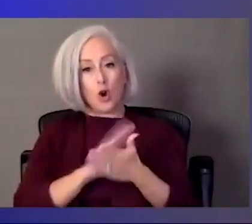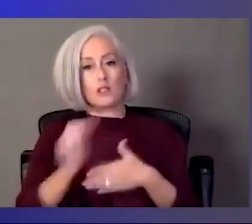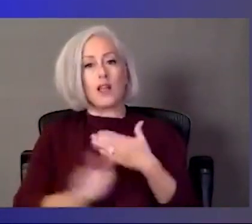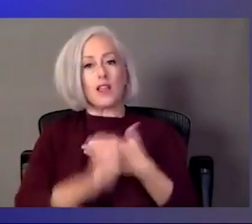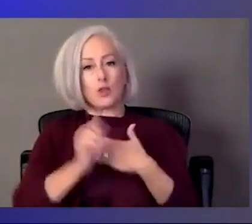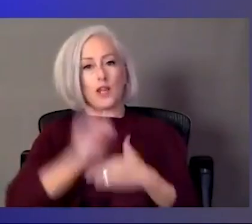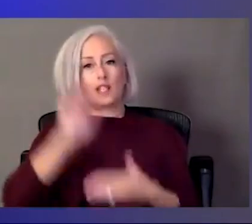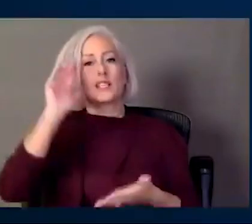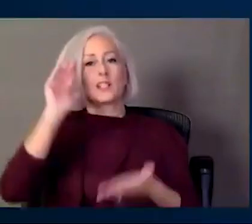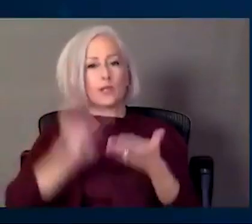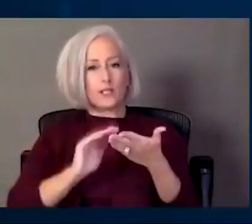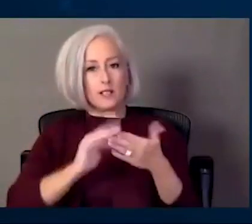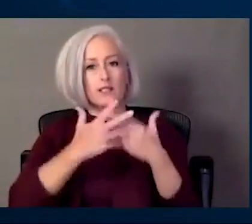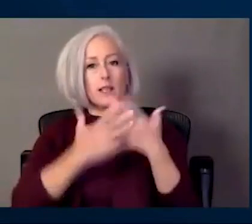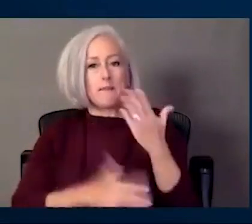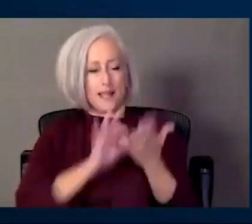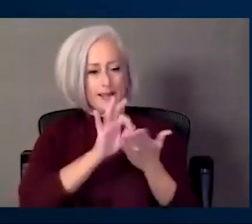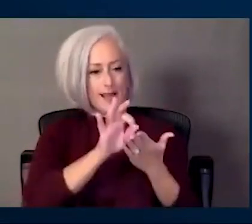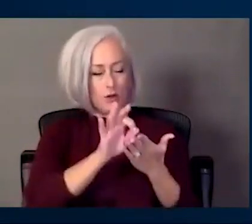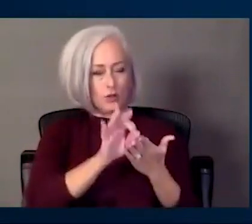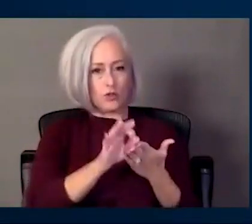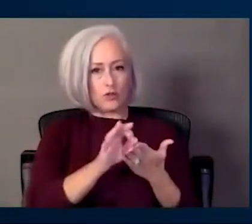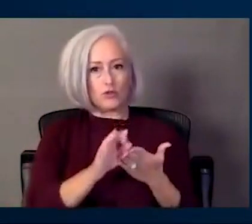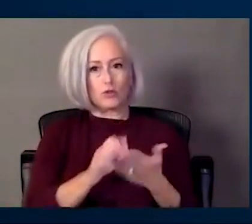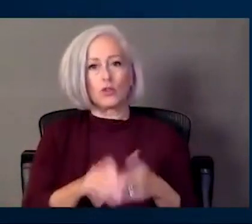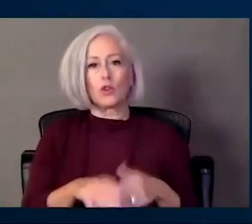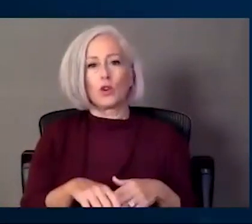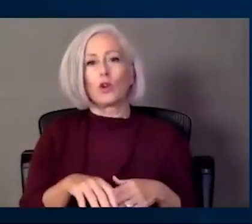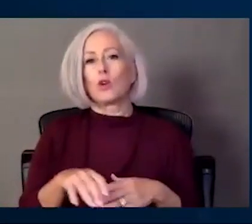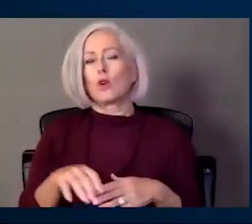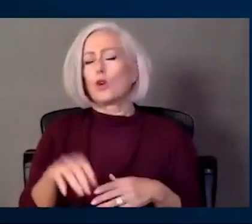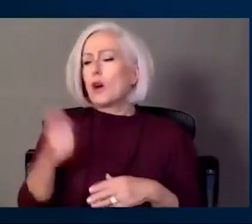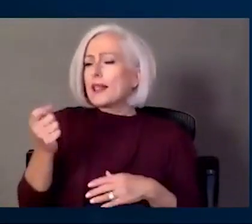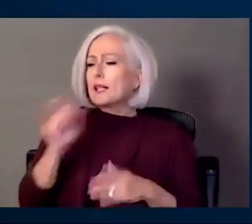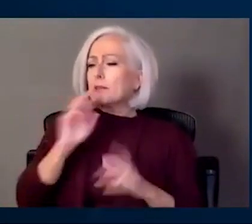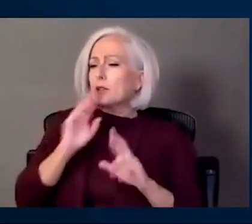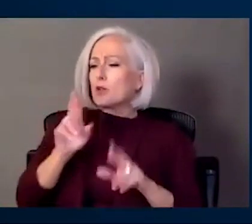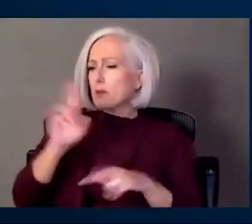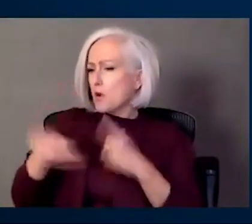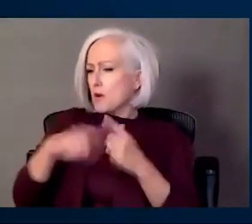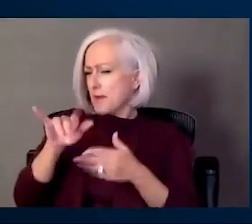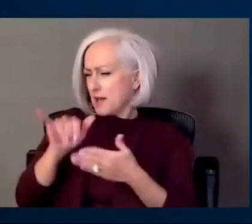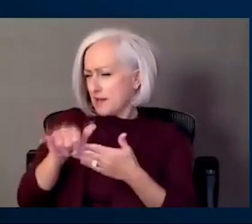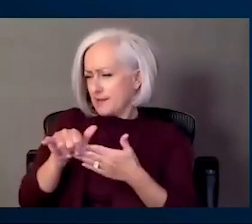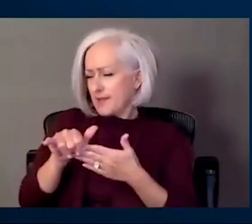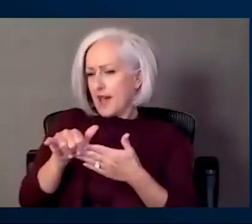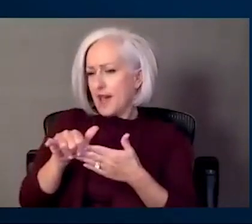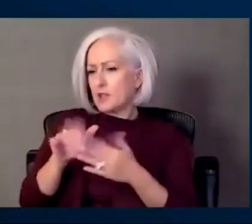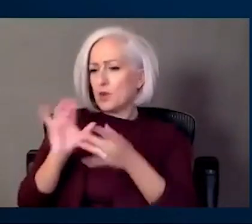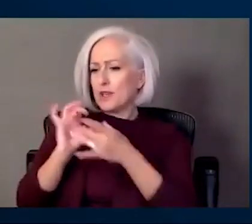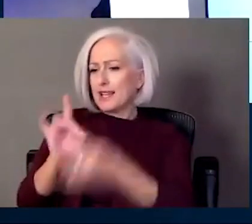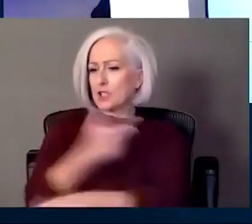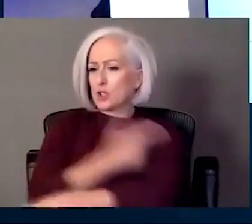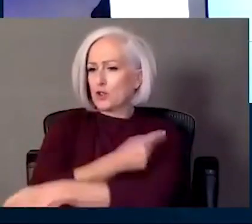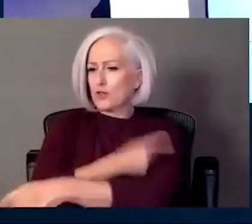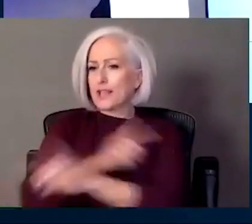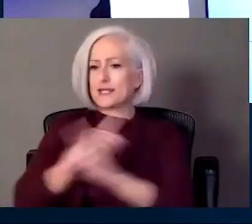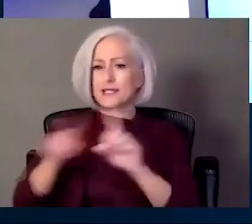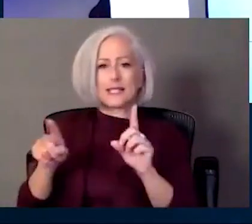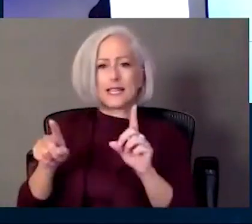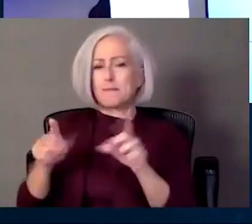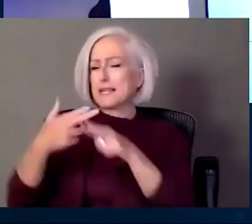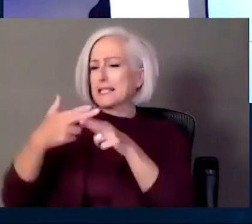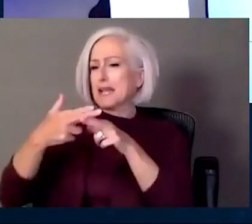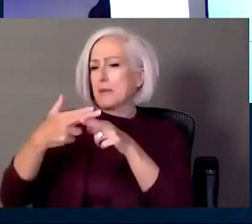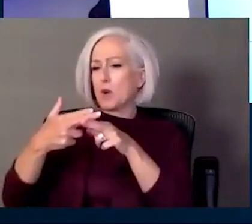counts. And Dana, there have been a little bit of reports on that, some of that stuff with vaccination, but it's very temporary and not